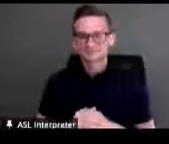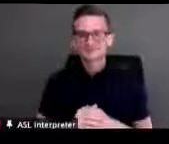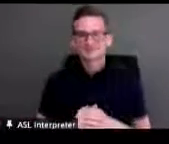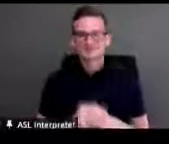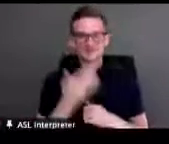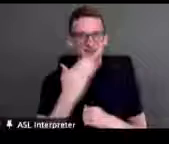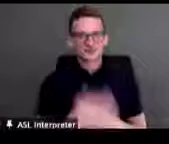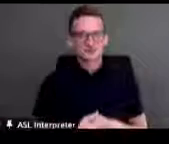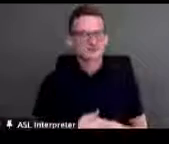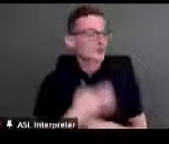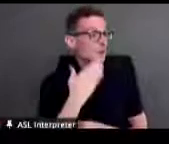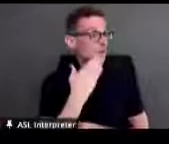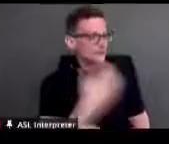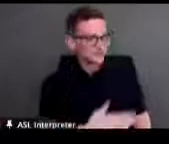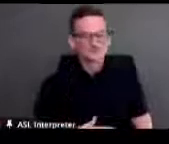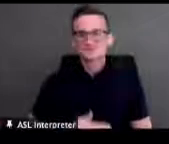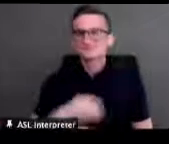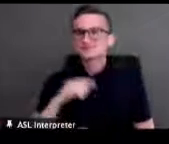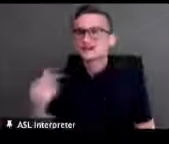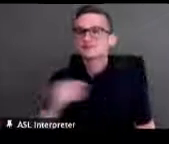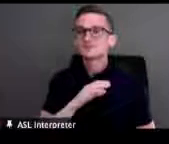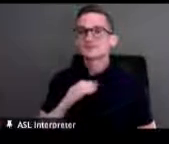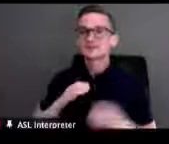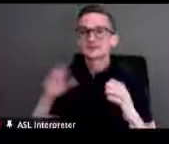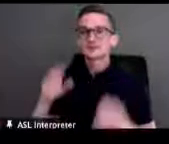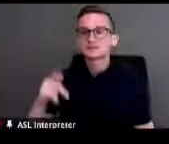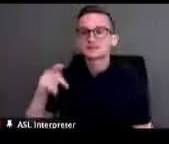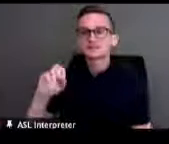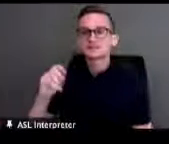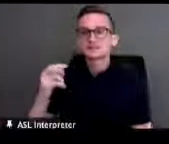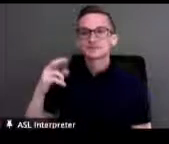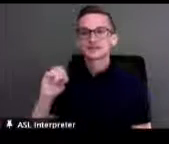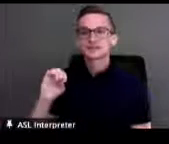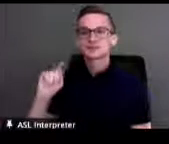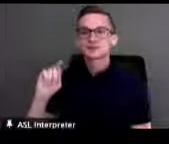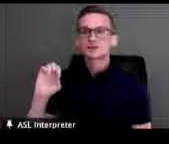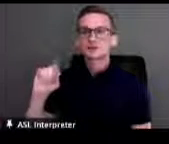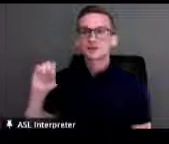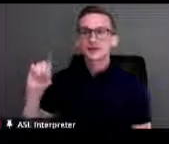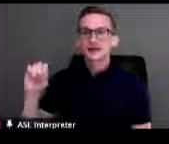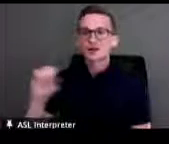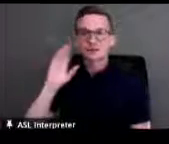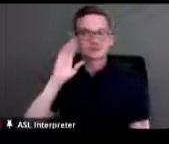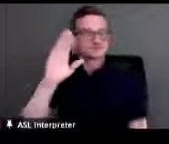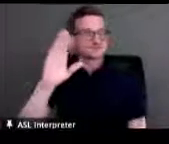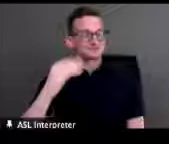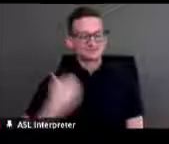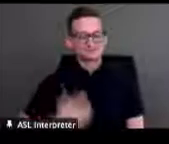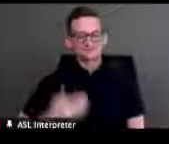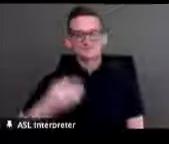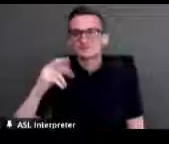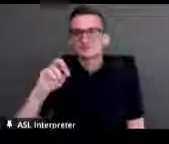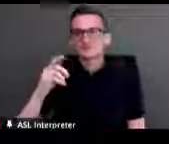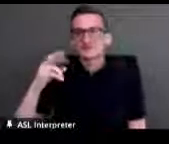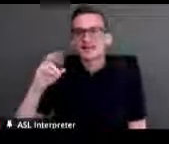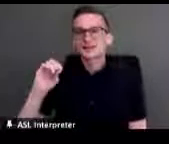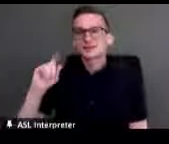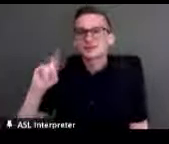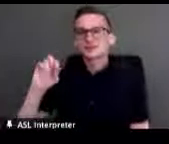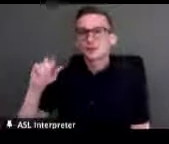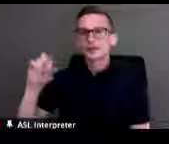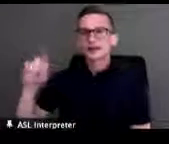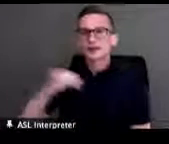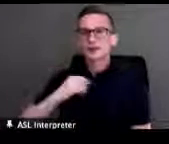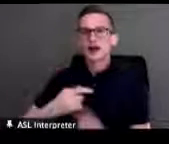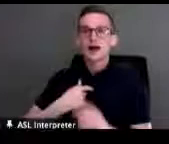Commissioner Pedro Toledo. Thank you, Chair. My name is Pedro Toledo, and I'm a commissioner